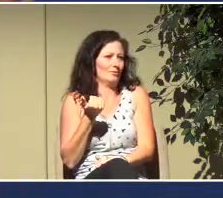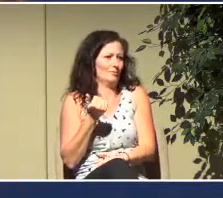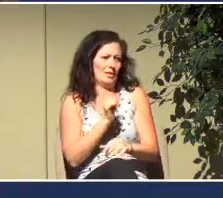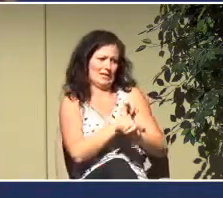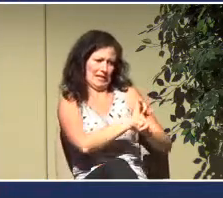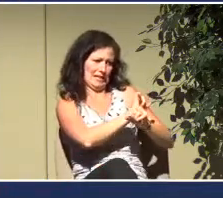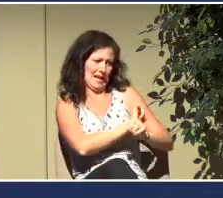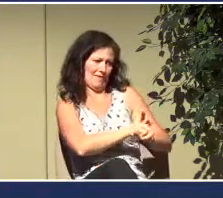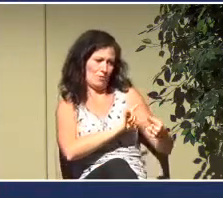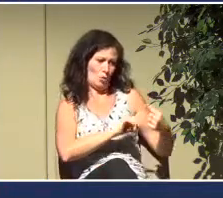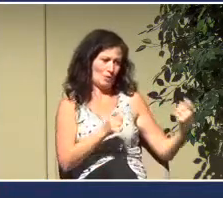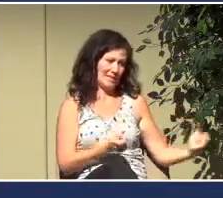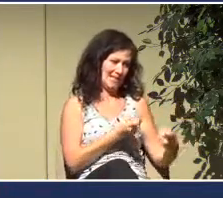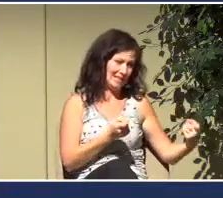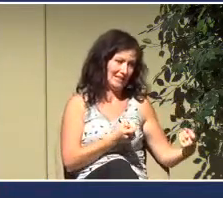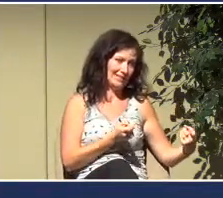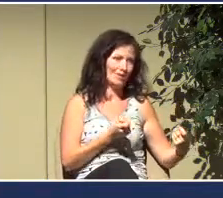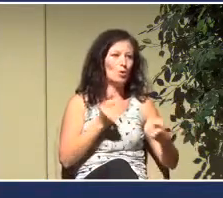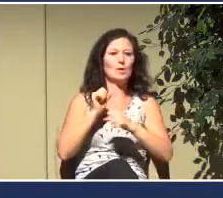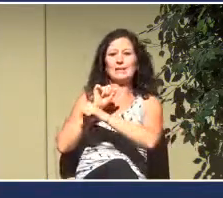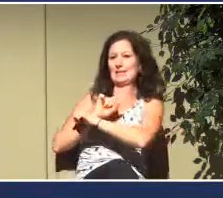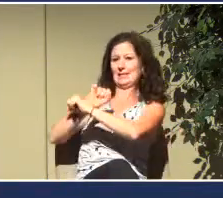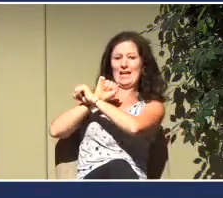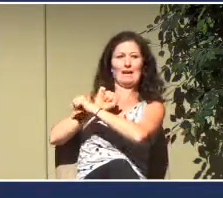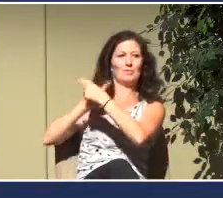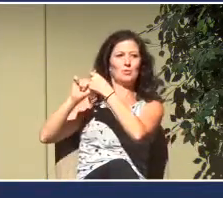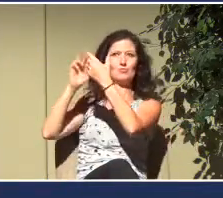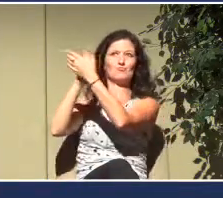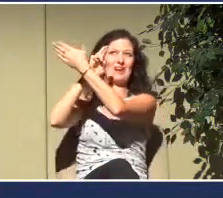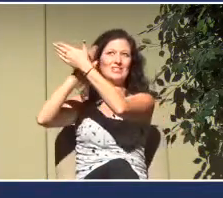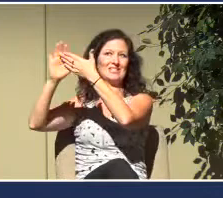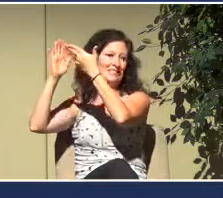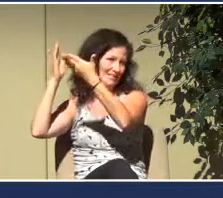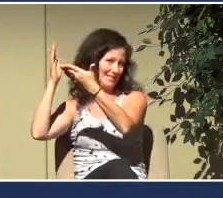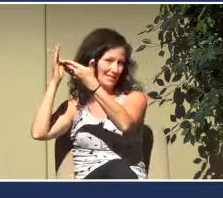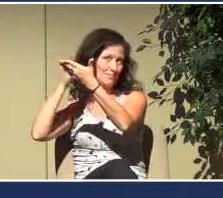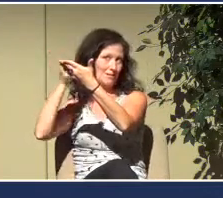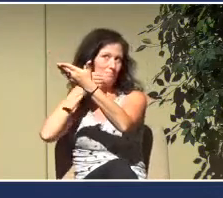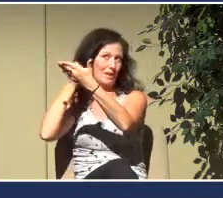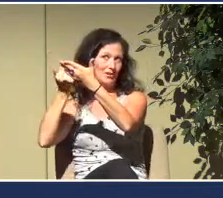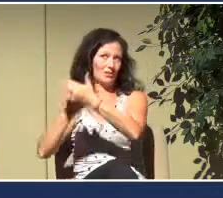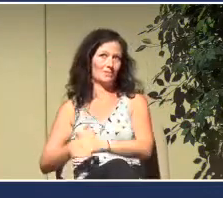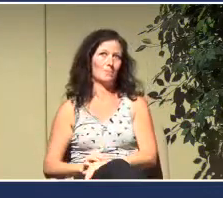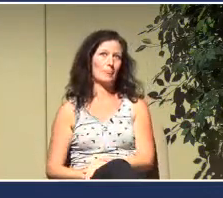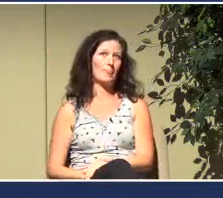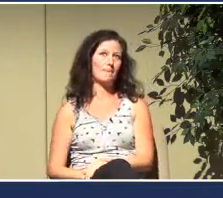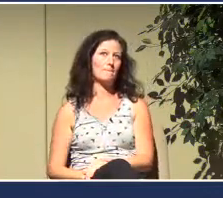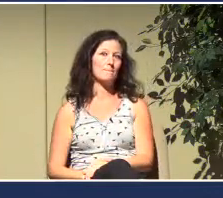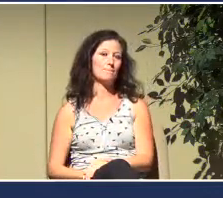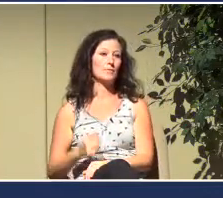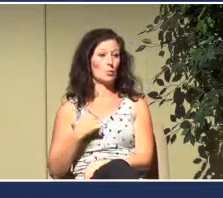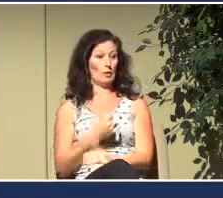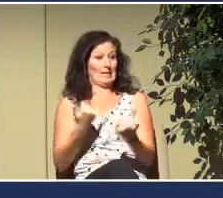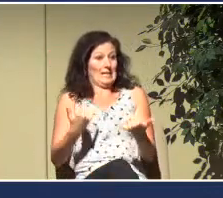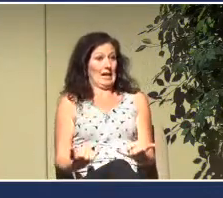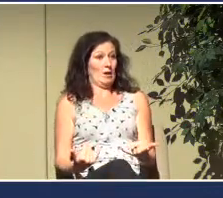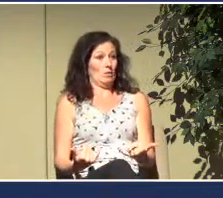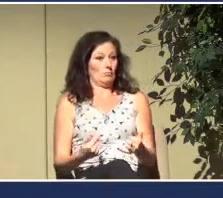obligation? It's an act or course of action to which a person is morally or legally bound. It's a